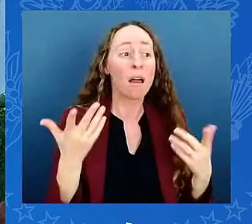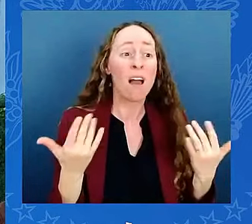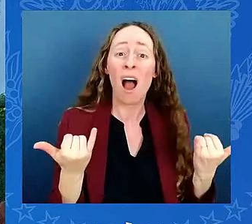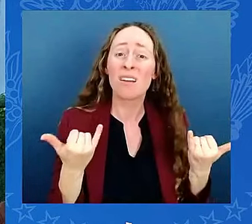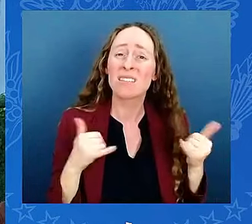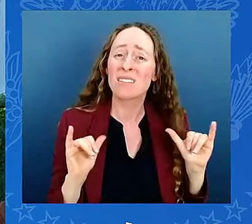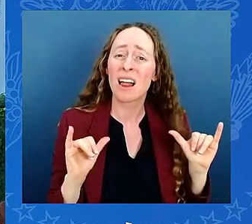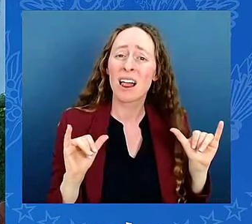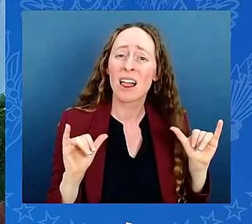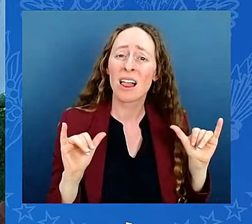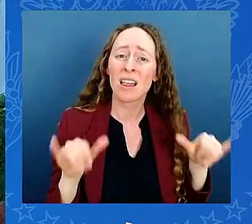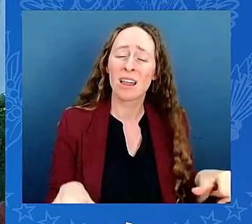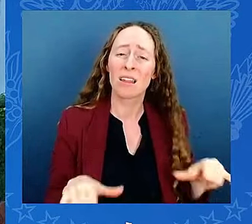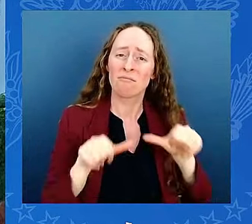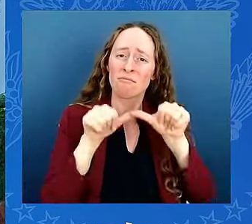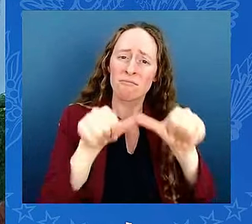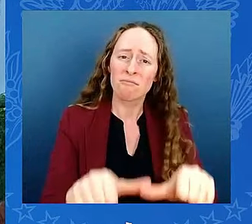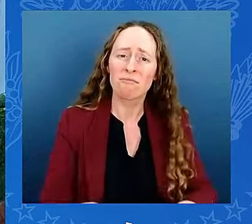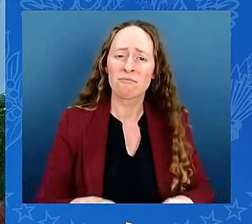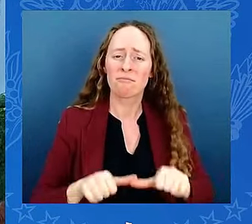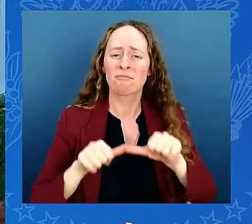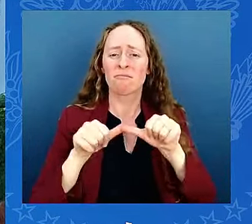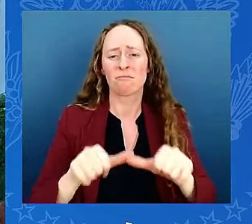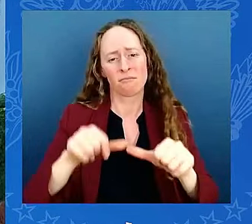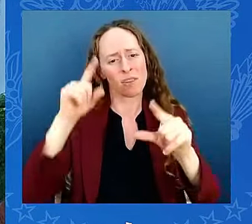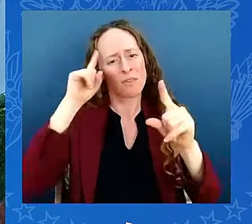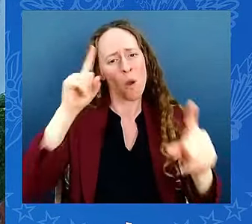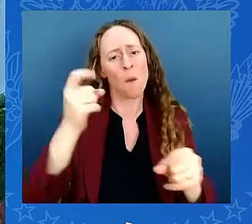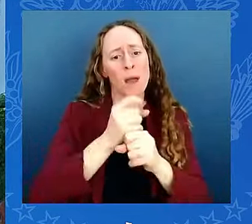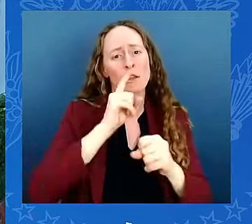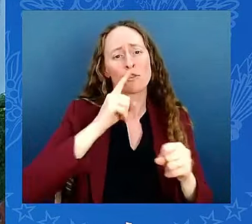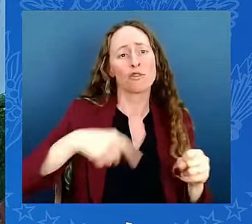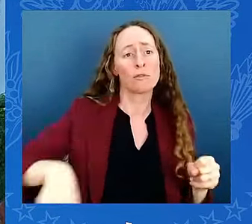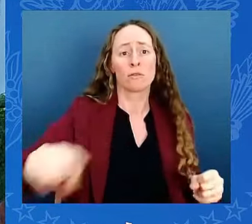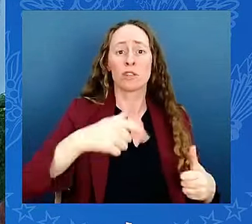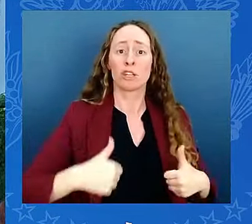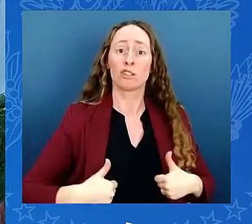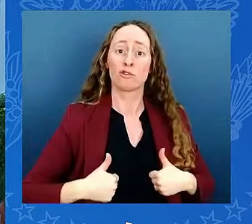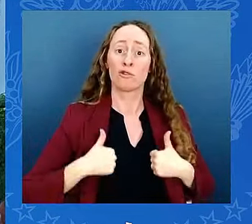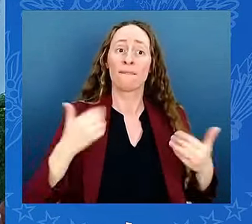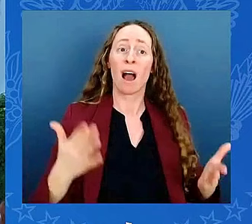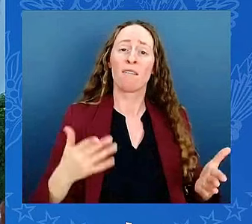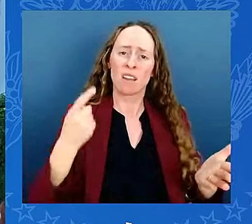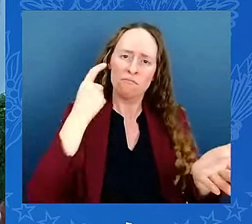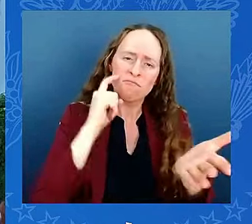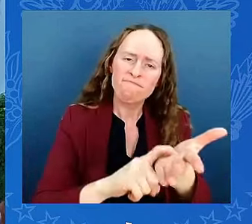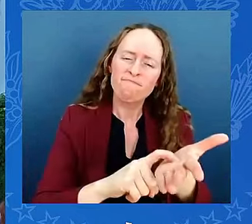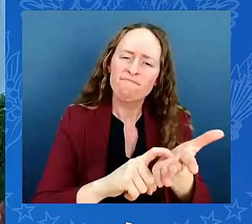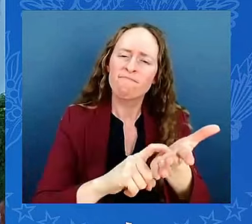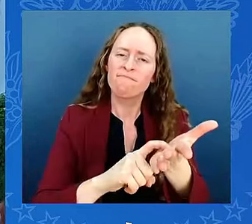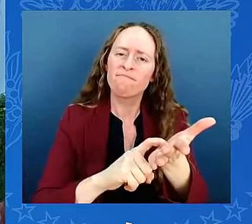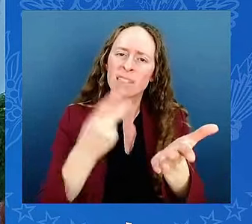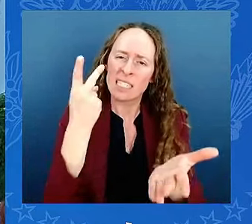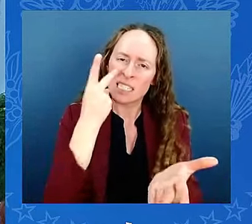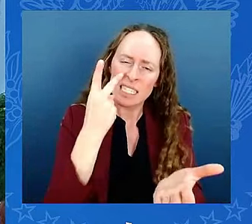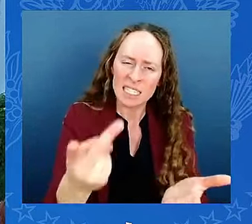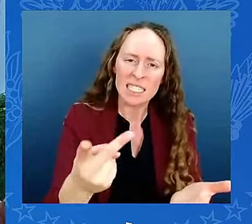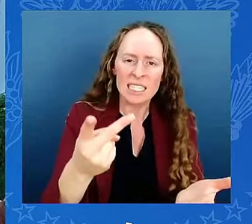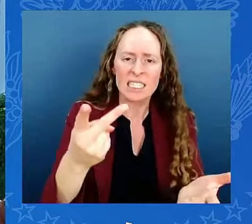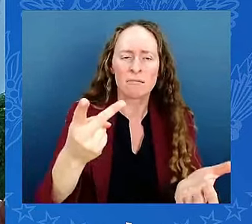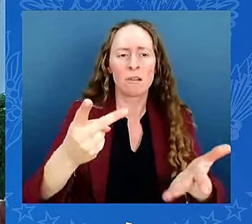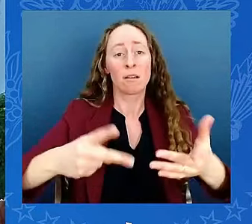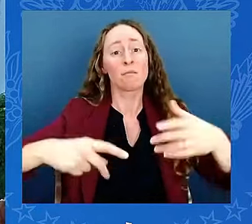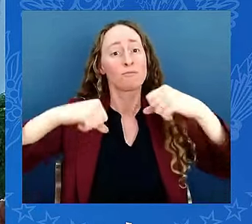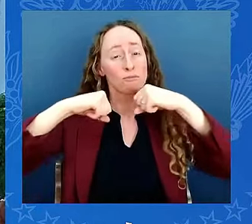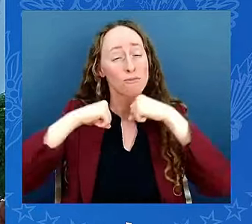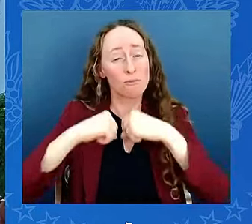every survivor is heard and protected and supported. on behalf of the National Task